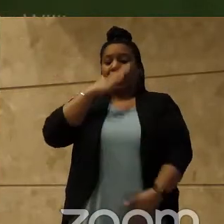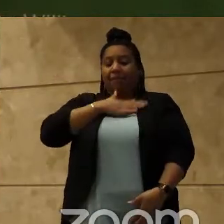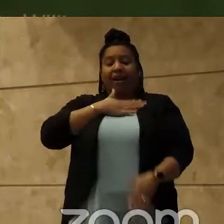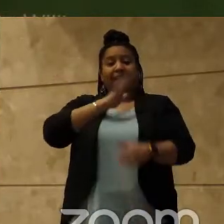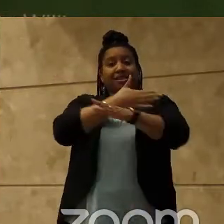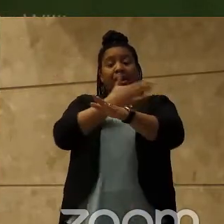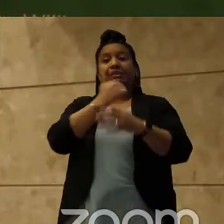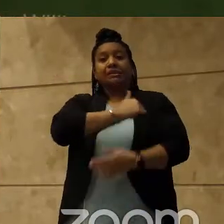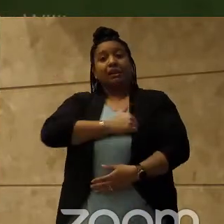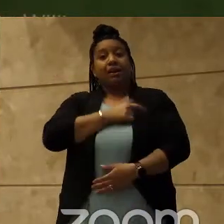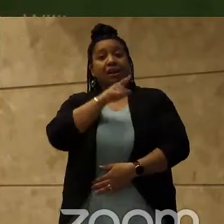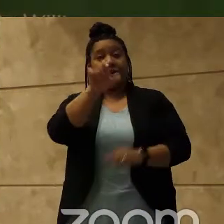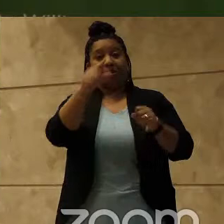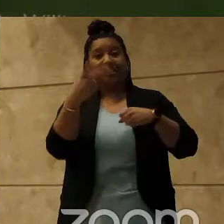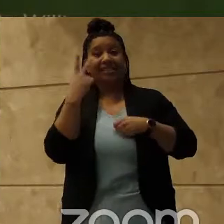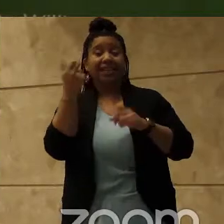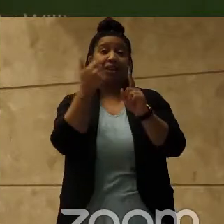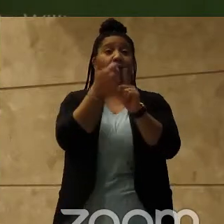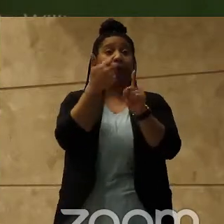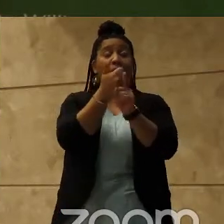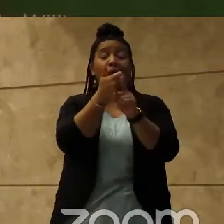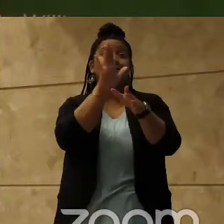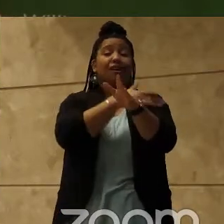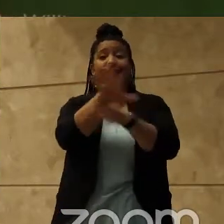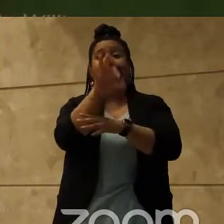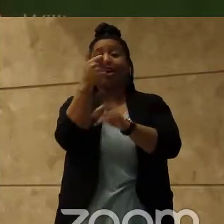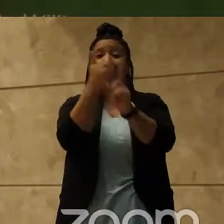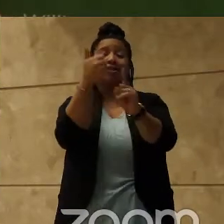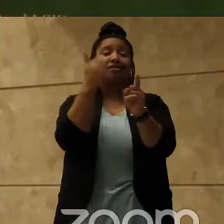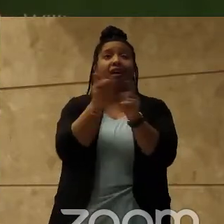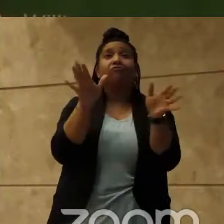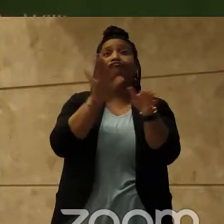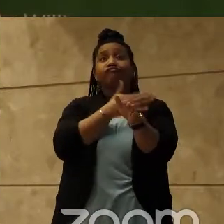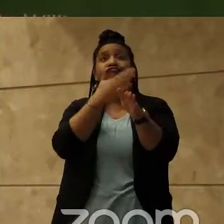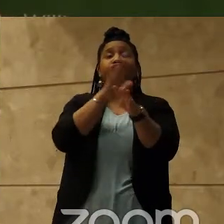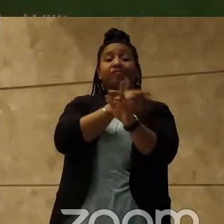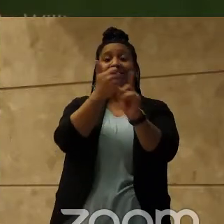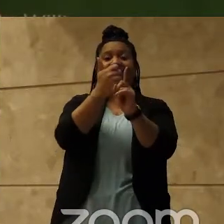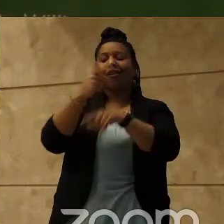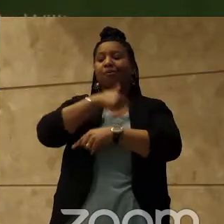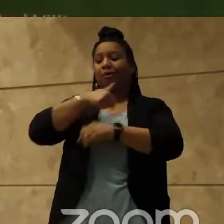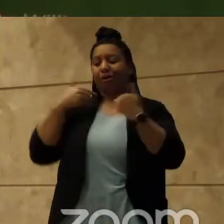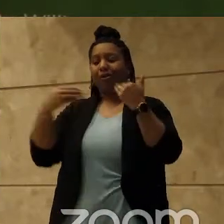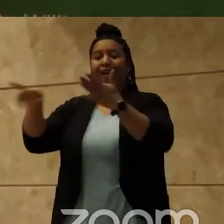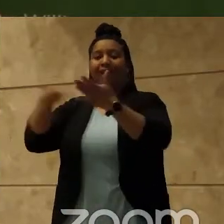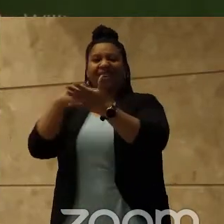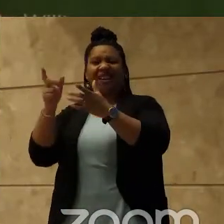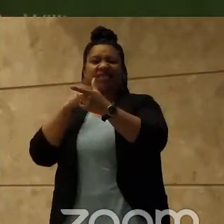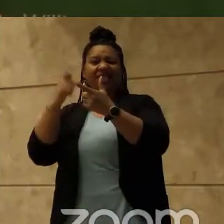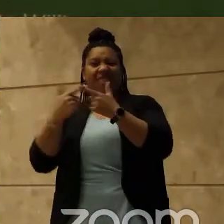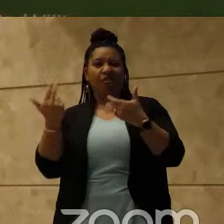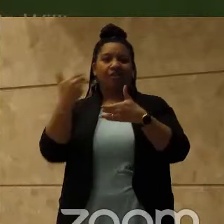can find your own song and bop on your own, but we're going to turn up and then we'll get right back to you. Okay. All right.